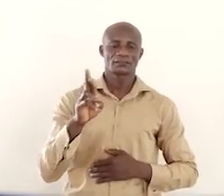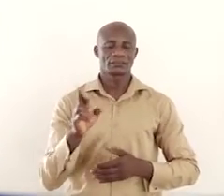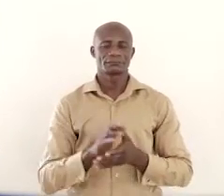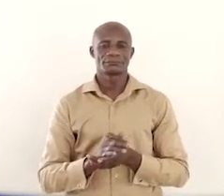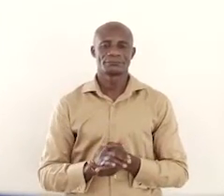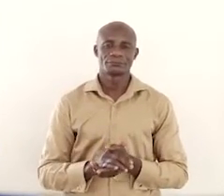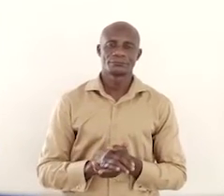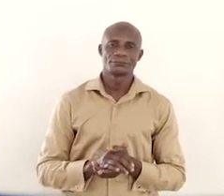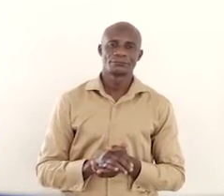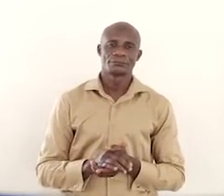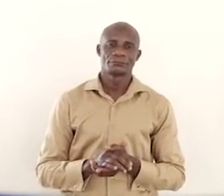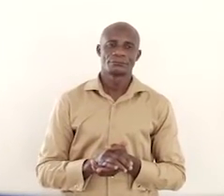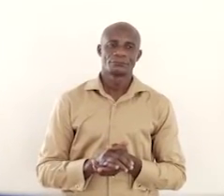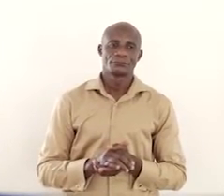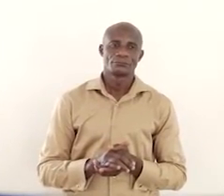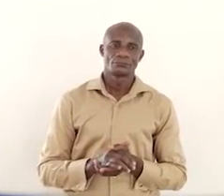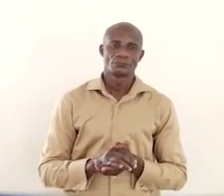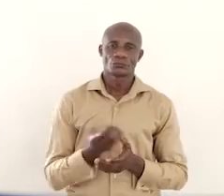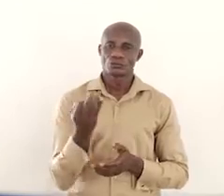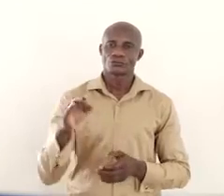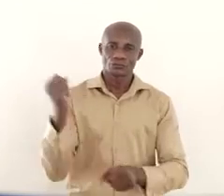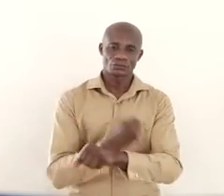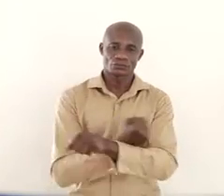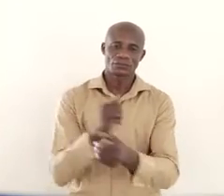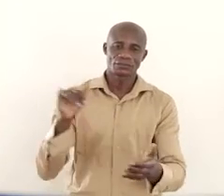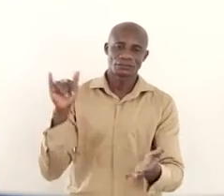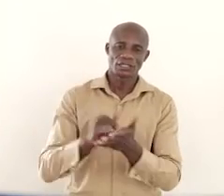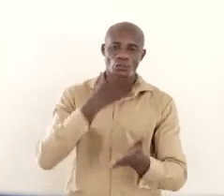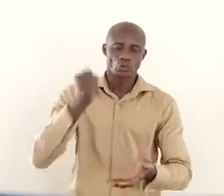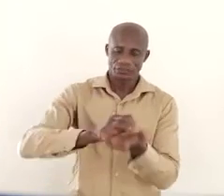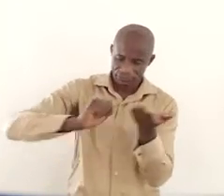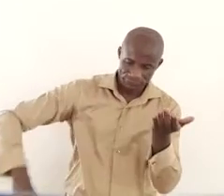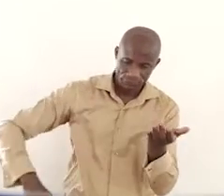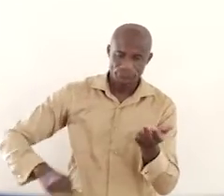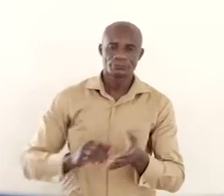momentous event of the stone that was rolled away,